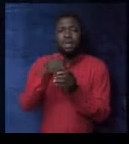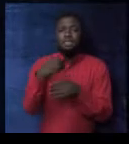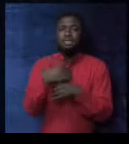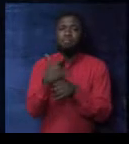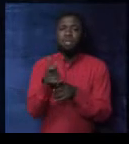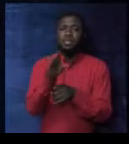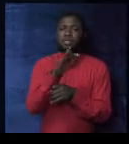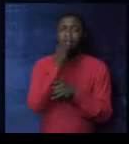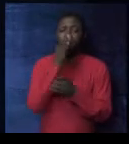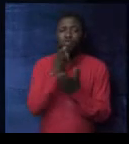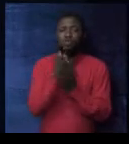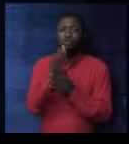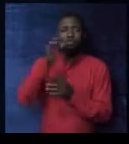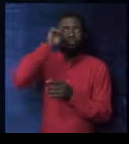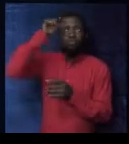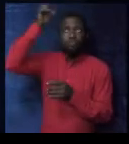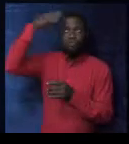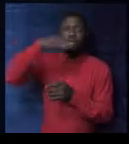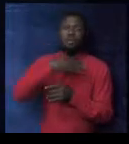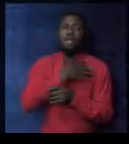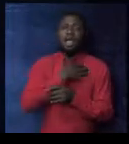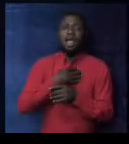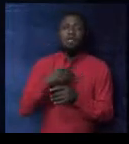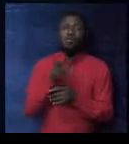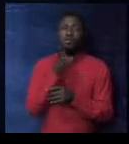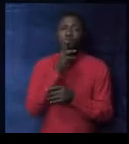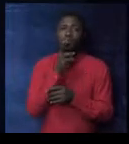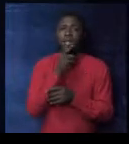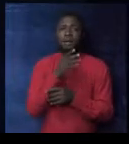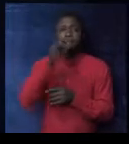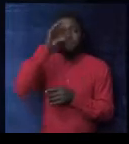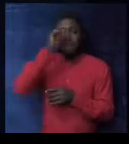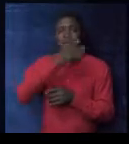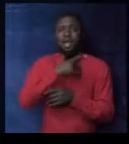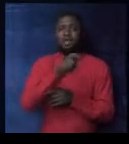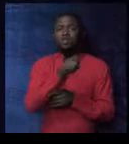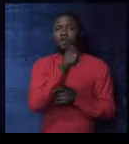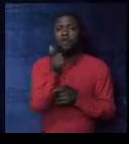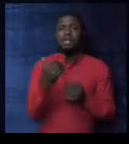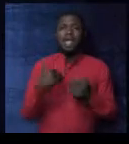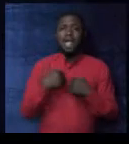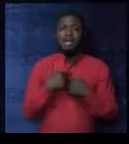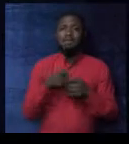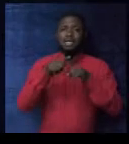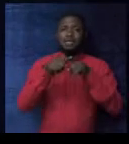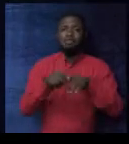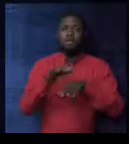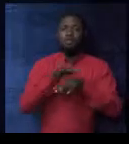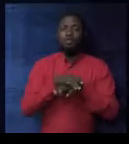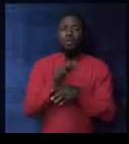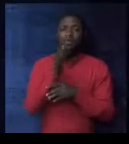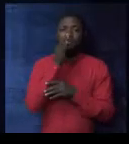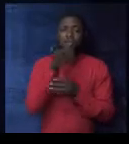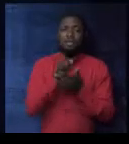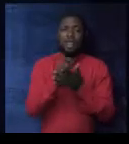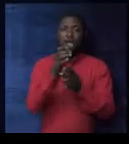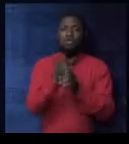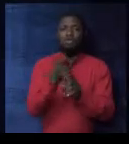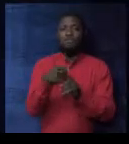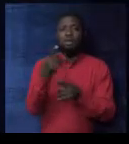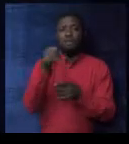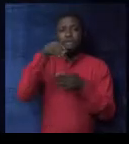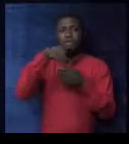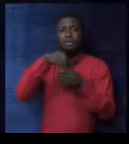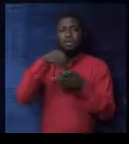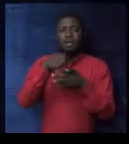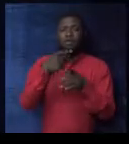own food through sunlight and water. Man and other animals depend on food gotten from